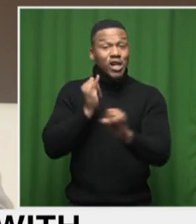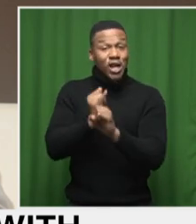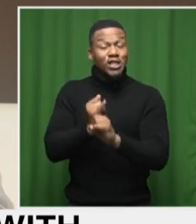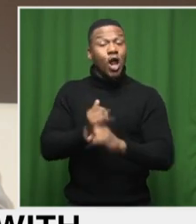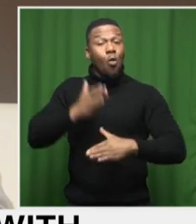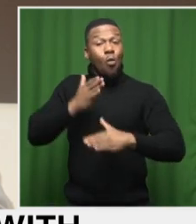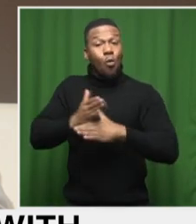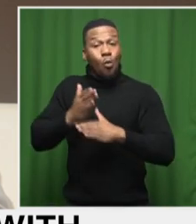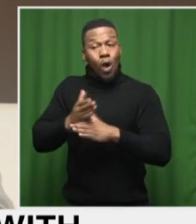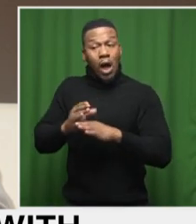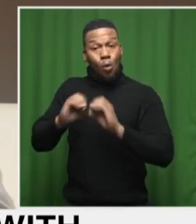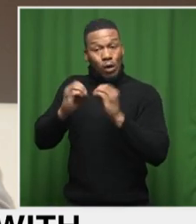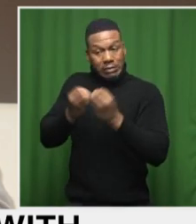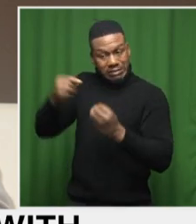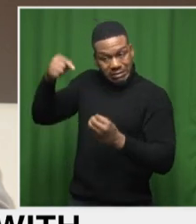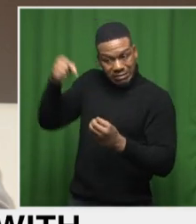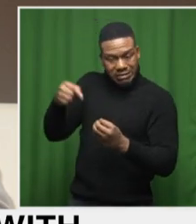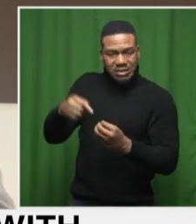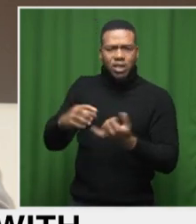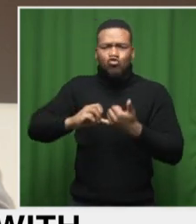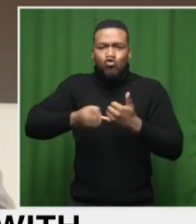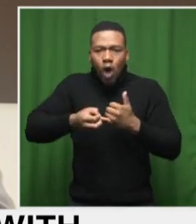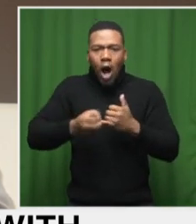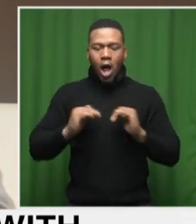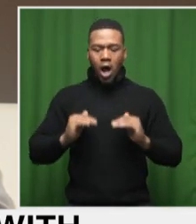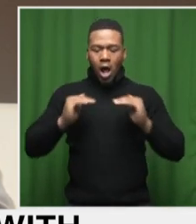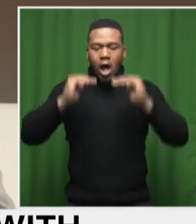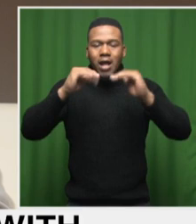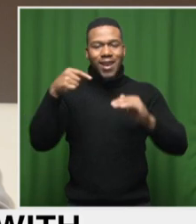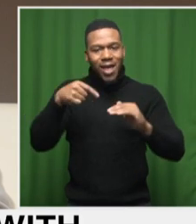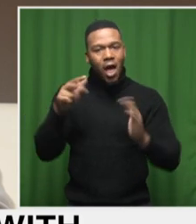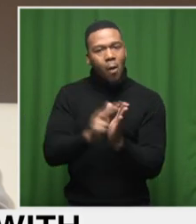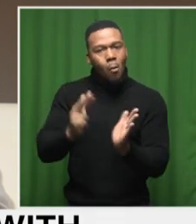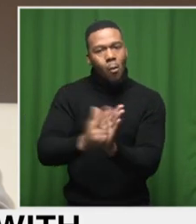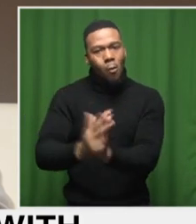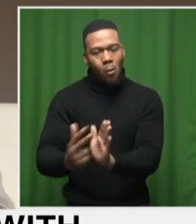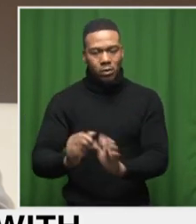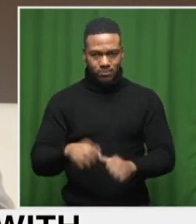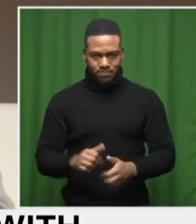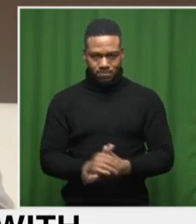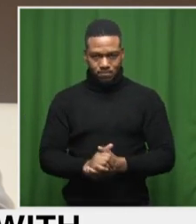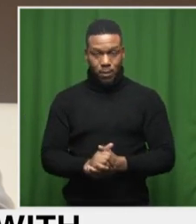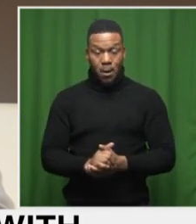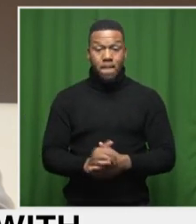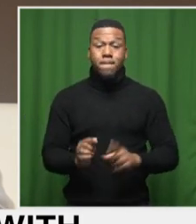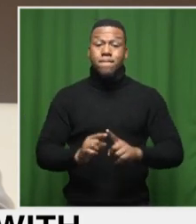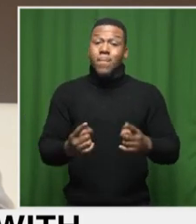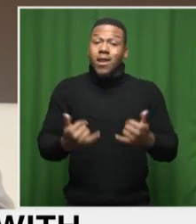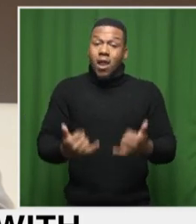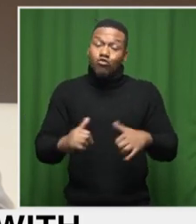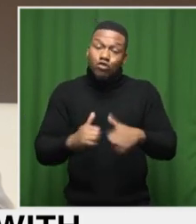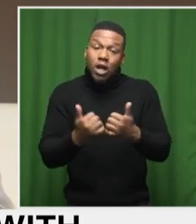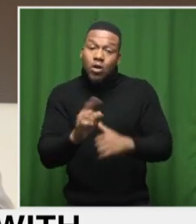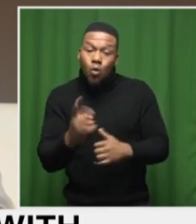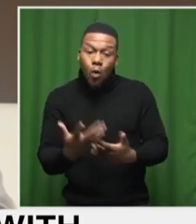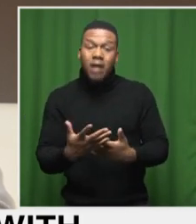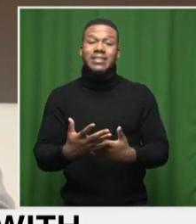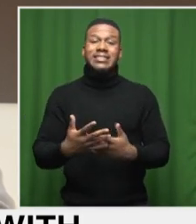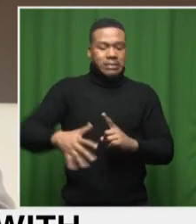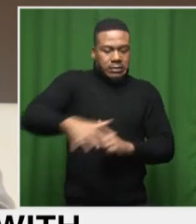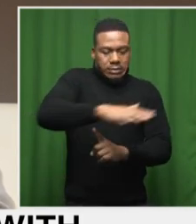try and establish those standards. Yeah. I think the other standards come from the medium in which we work. So you'll have to recognize